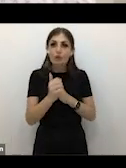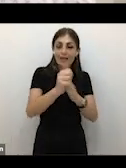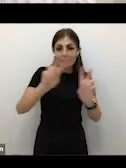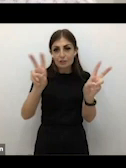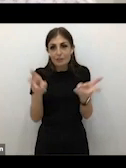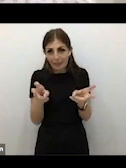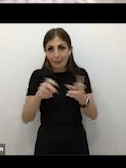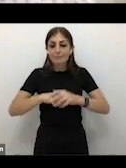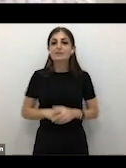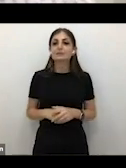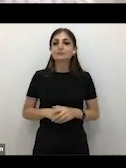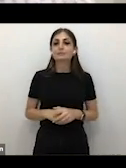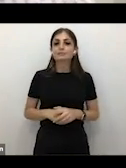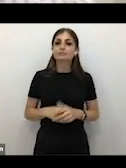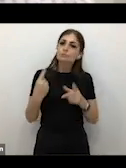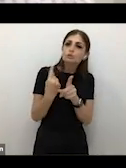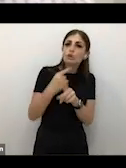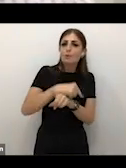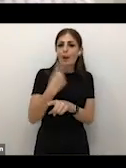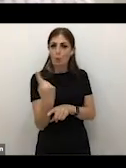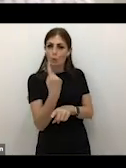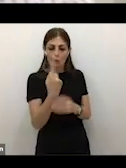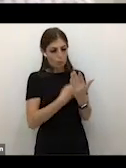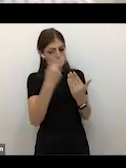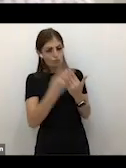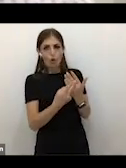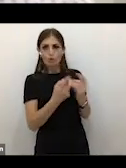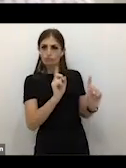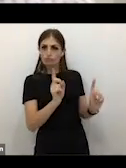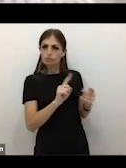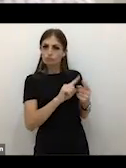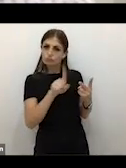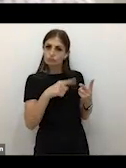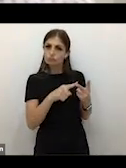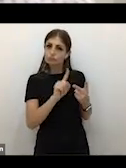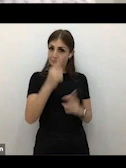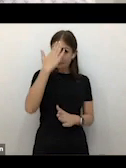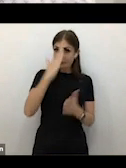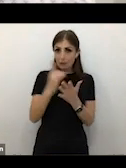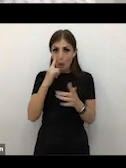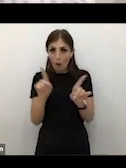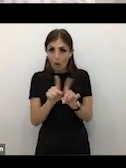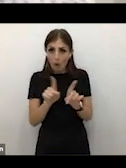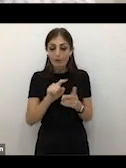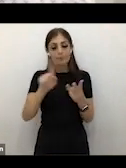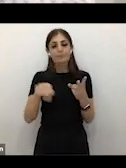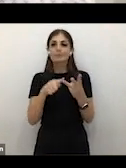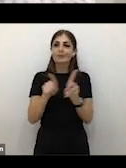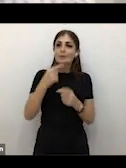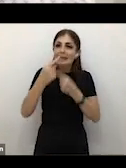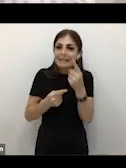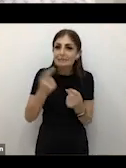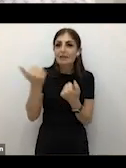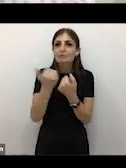for the program. We'll talk about who the program is for and what your experience of the program might be like, and we'll explain the support